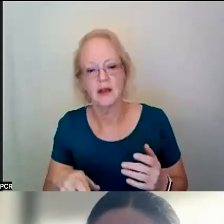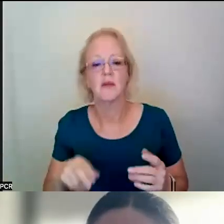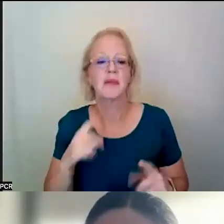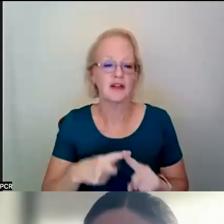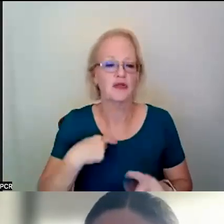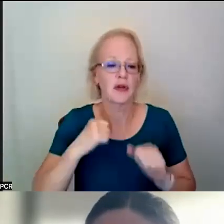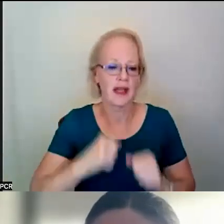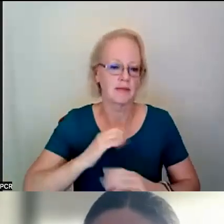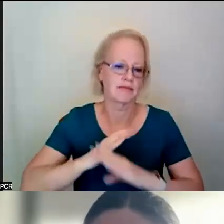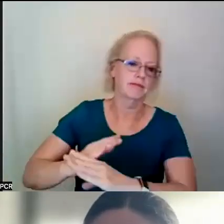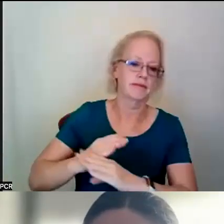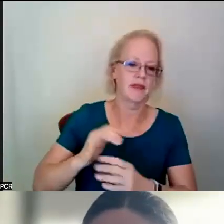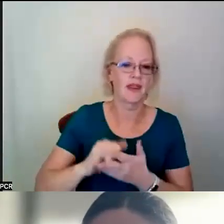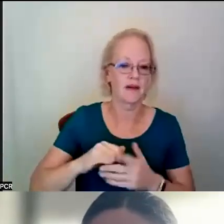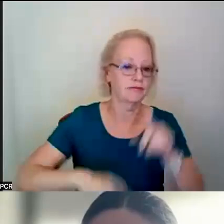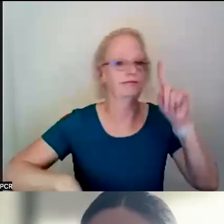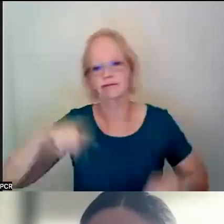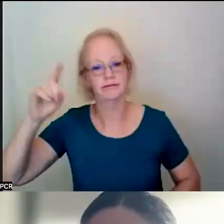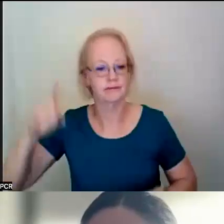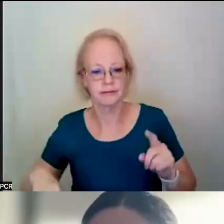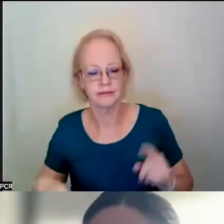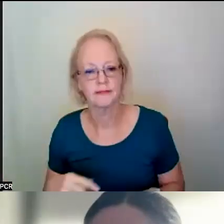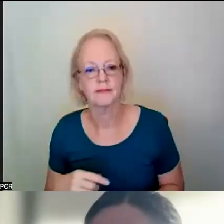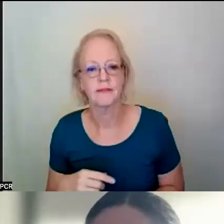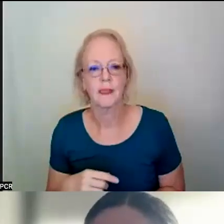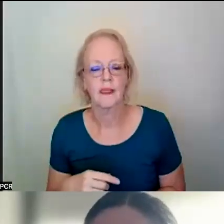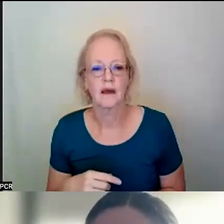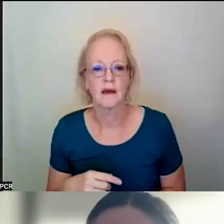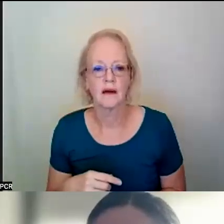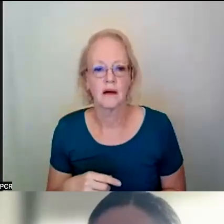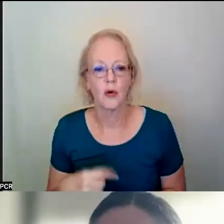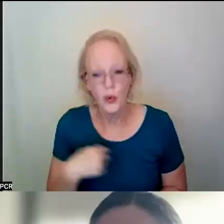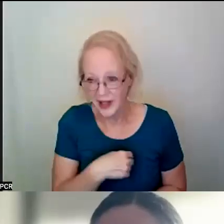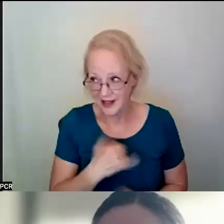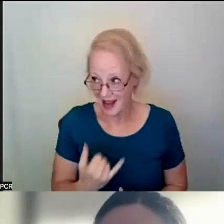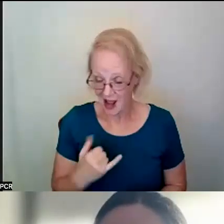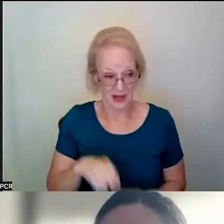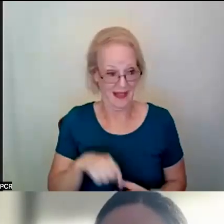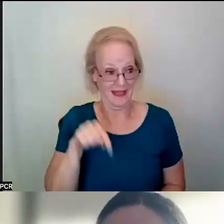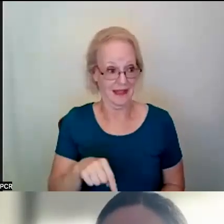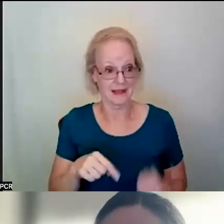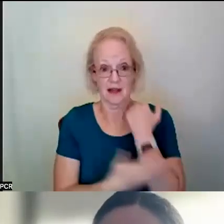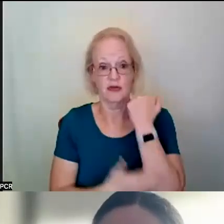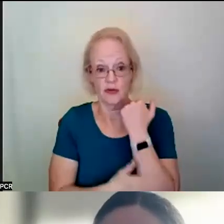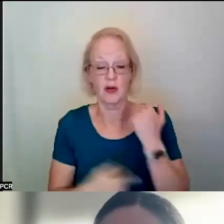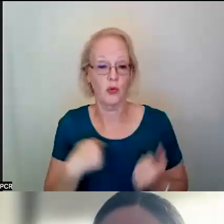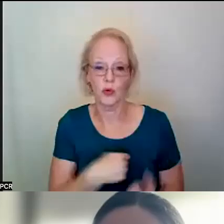volatility. But we are just, in this country, not at the place where we need to be